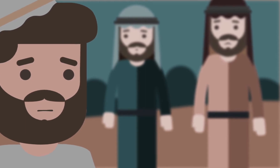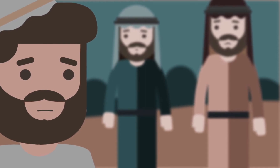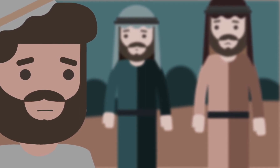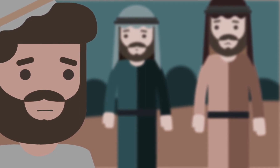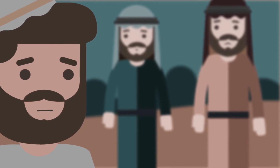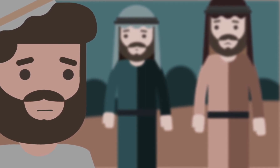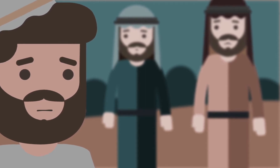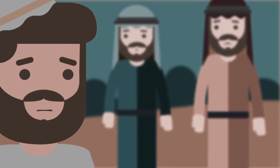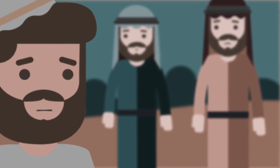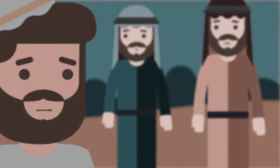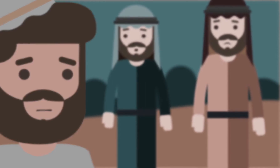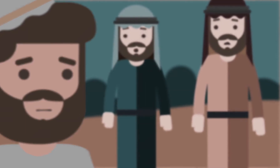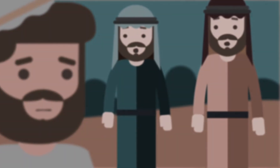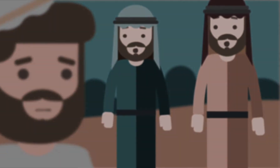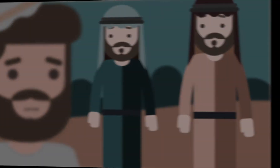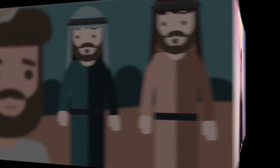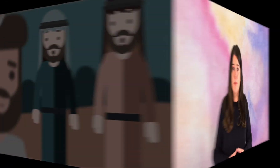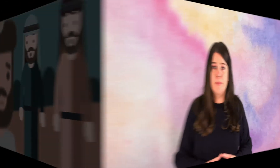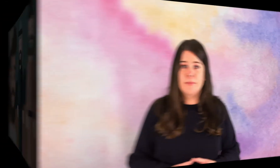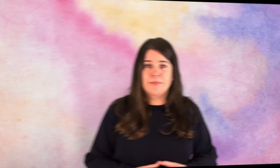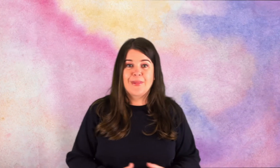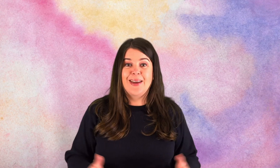earth.